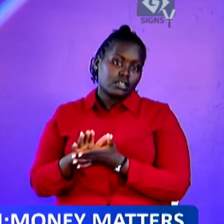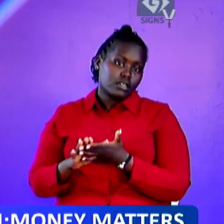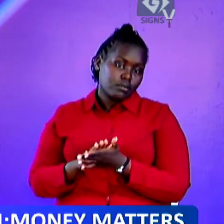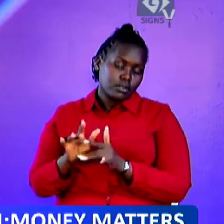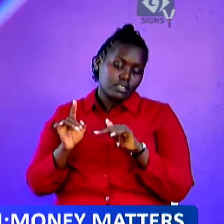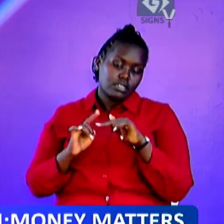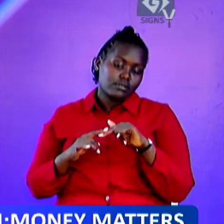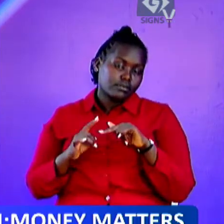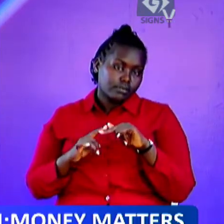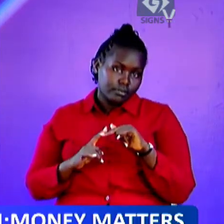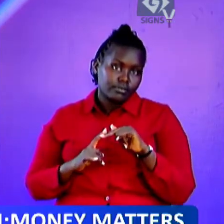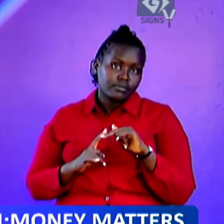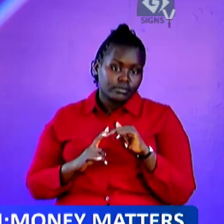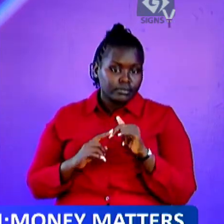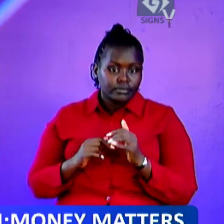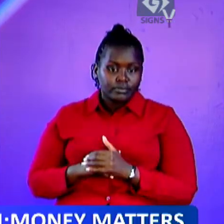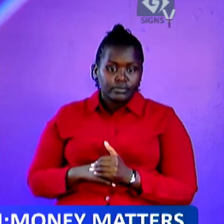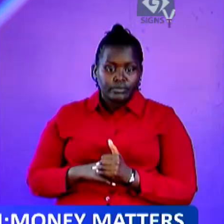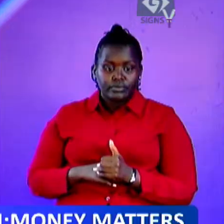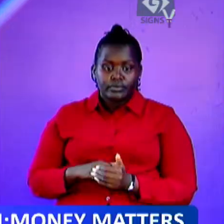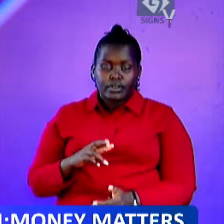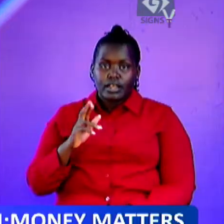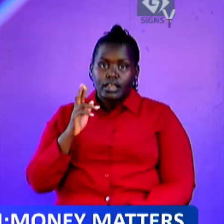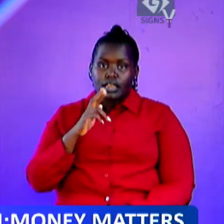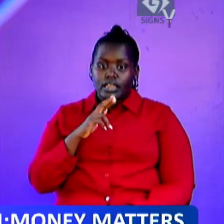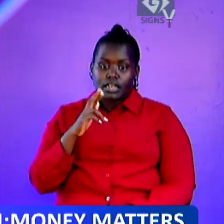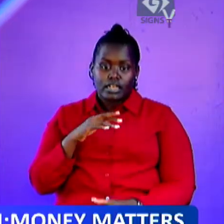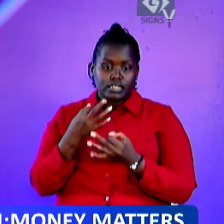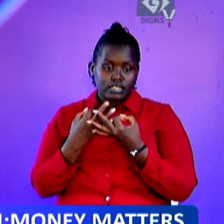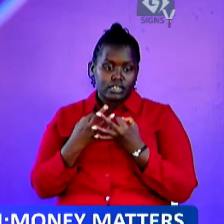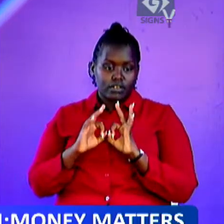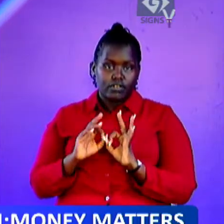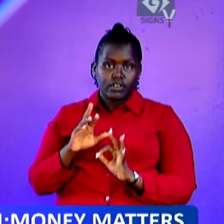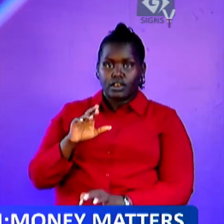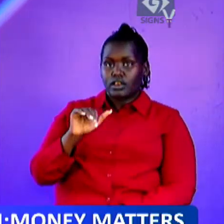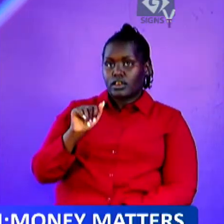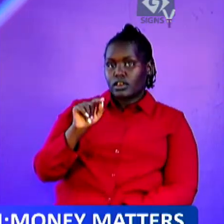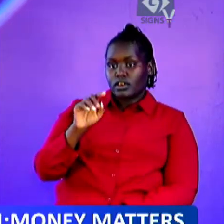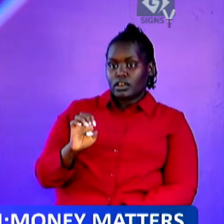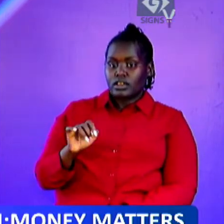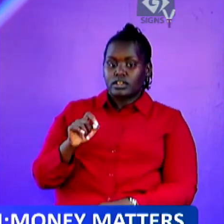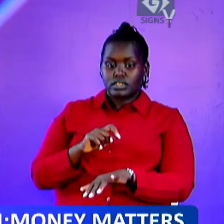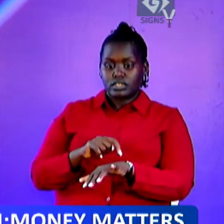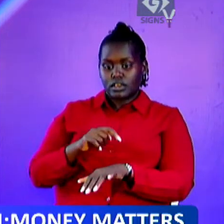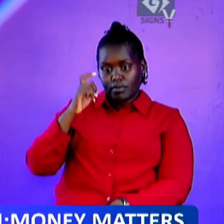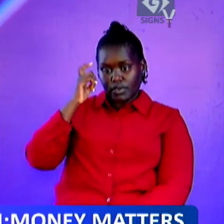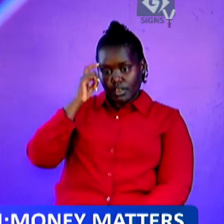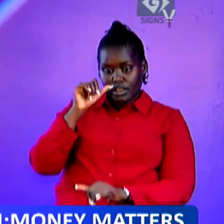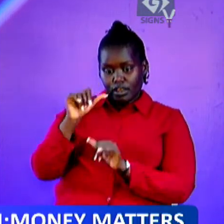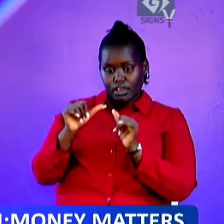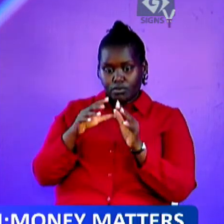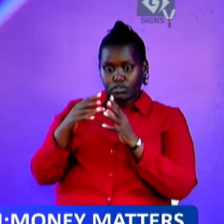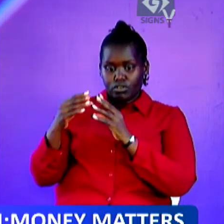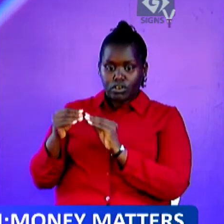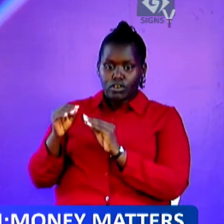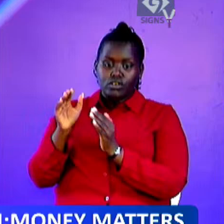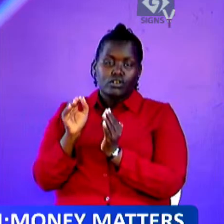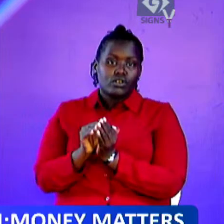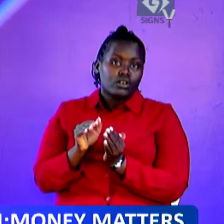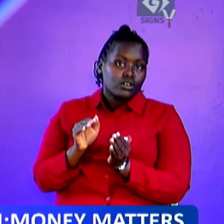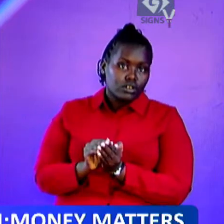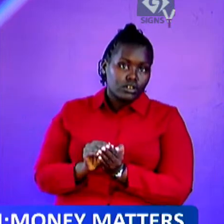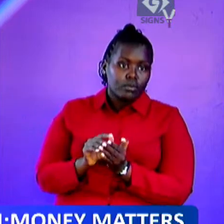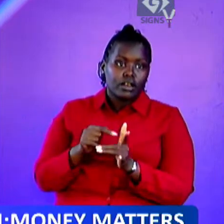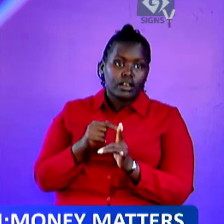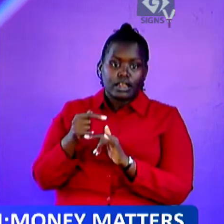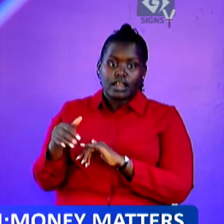standard, the risk-free rate. So when you're thinking about going to the bank,